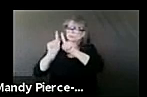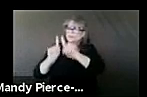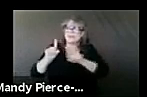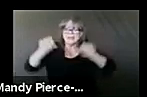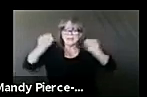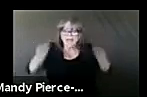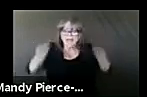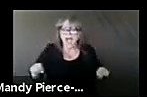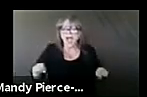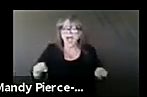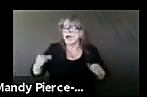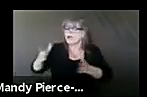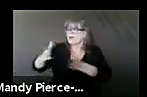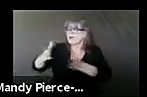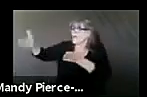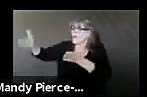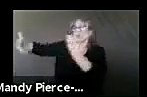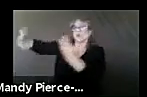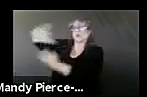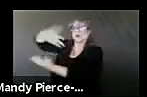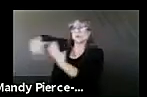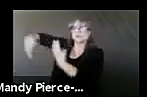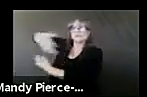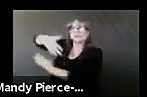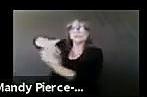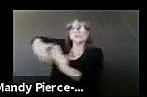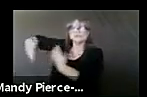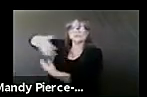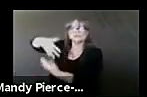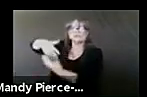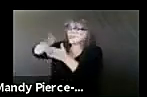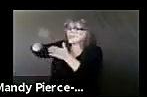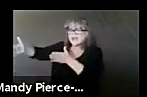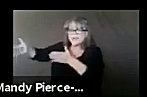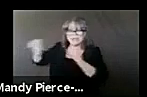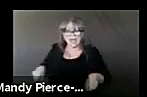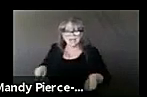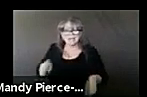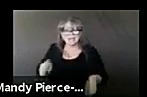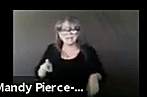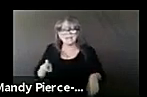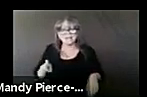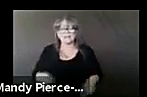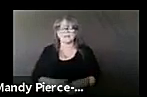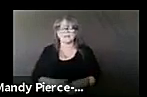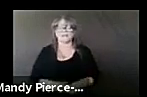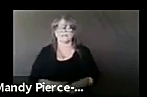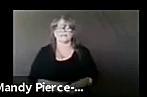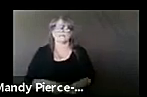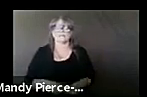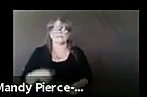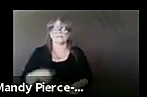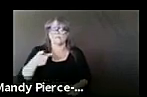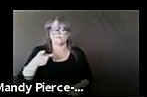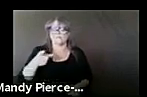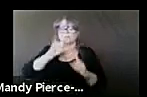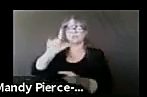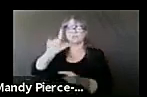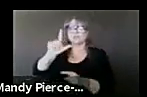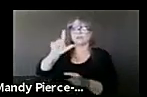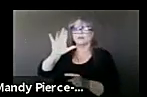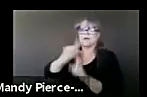common sense, of course. If you're unable to breathe well enough when you're going jogging and you're not jogging in a